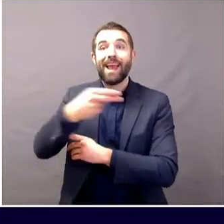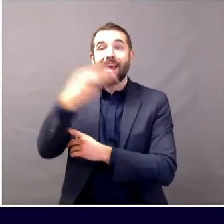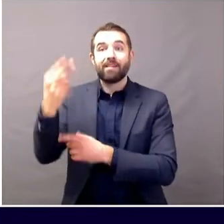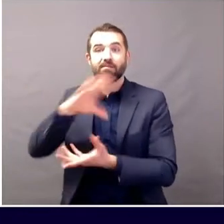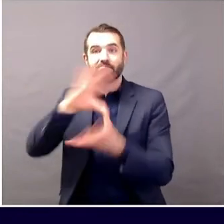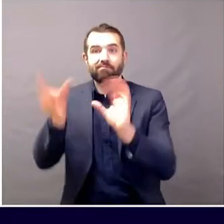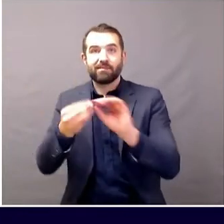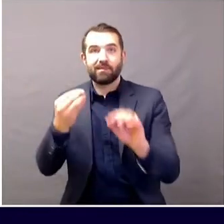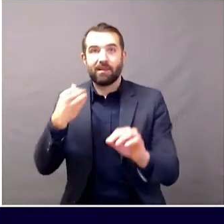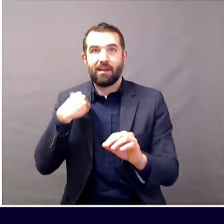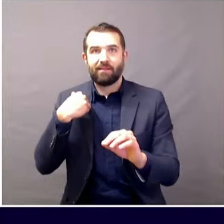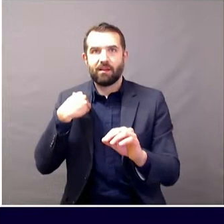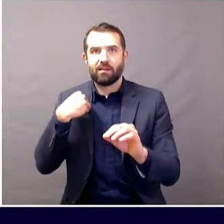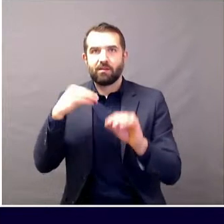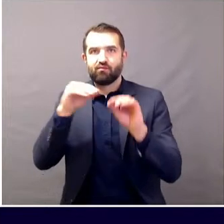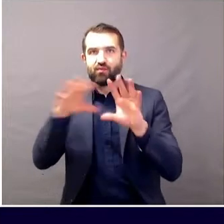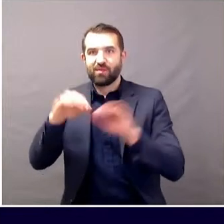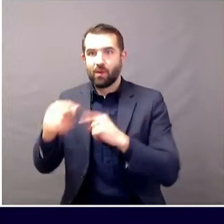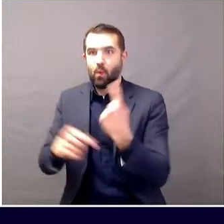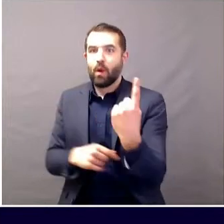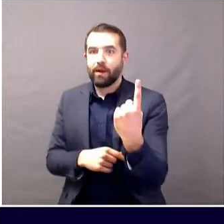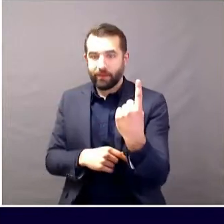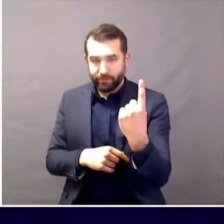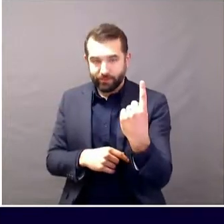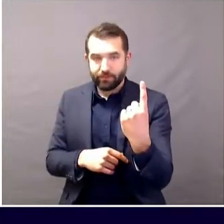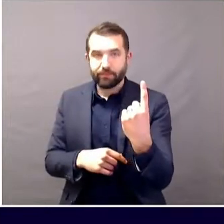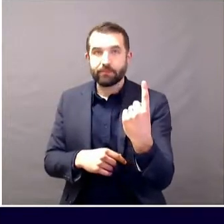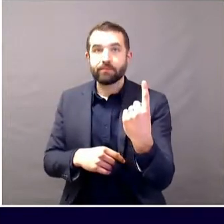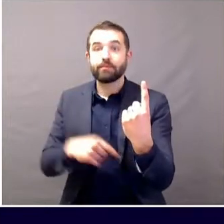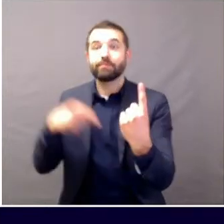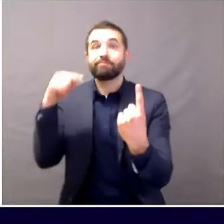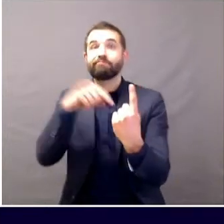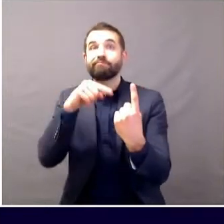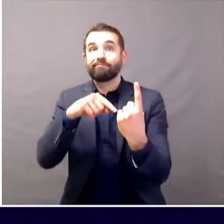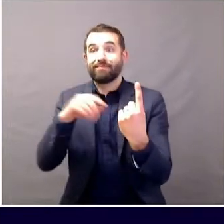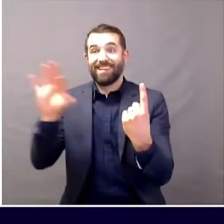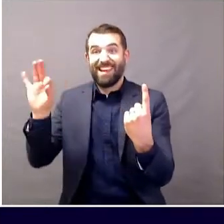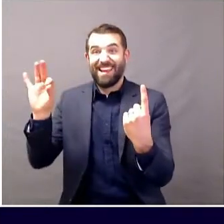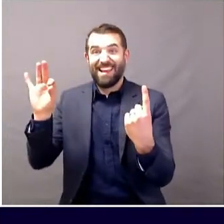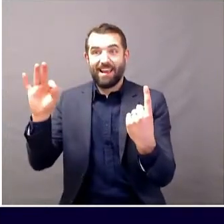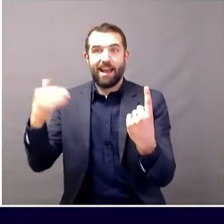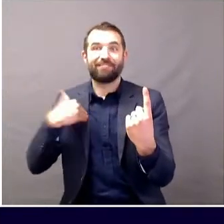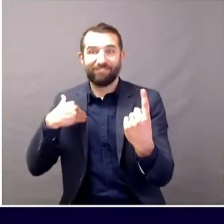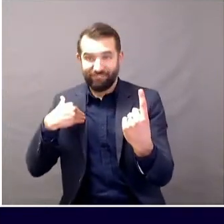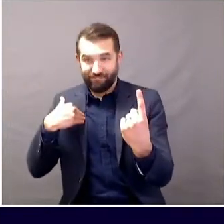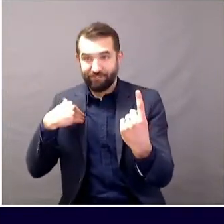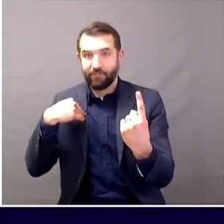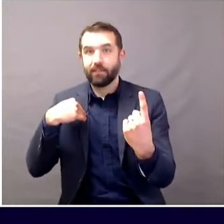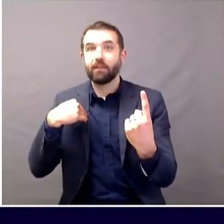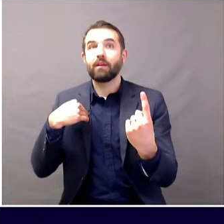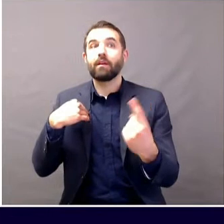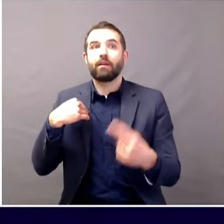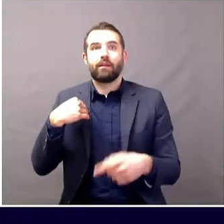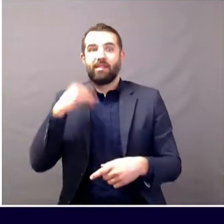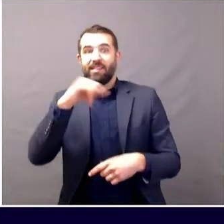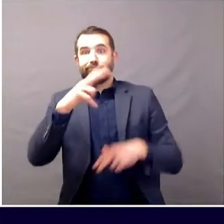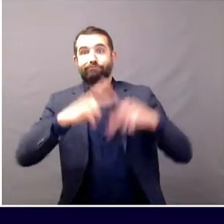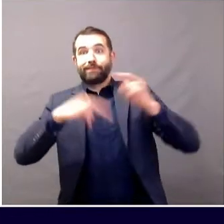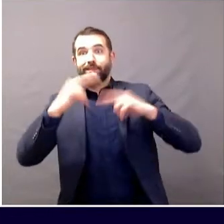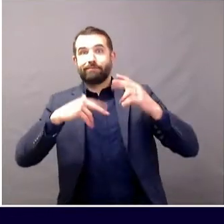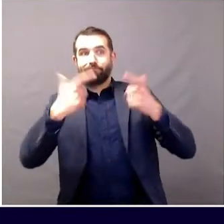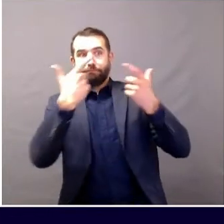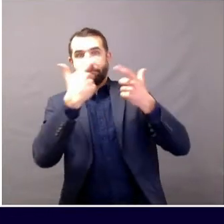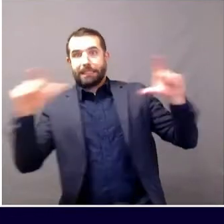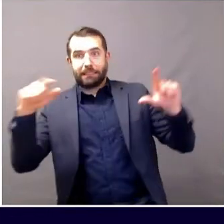cases are among employees of this facility, and those cases are spread across the facility. Based on what we've seen, based on